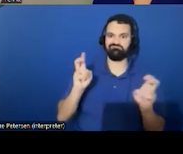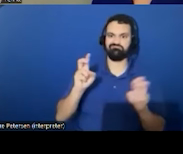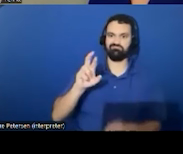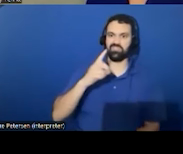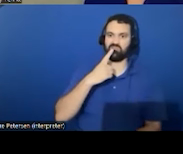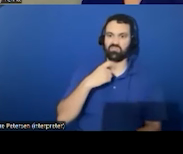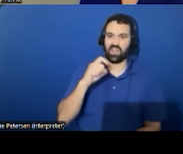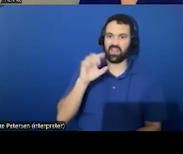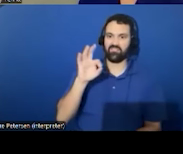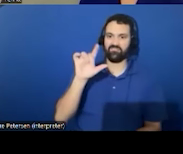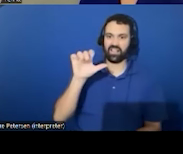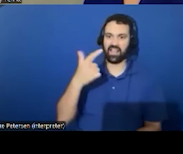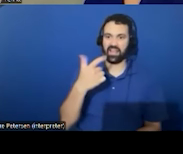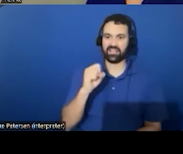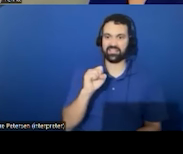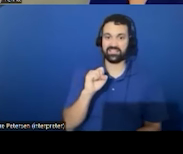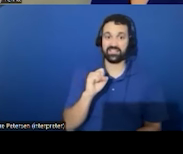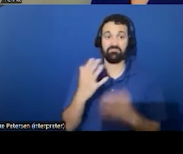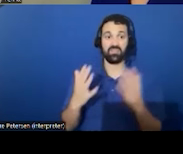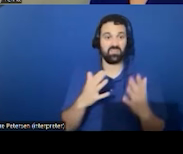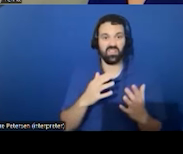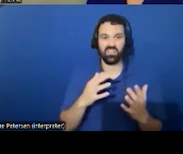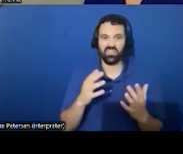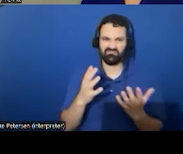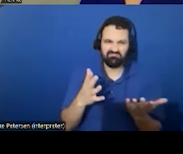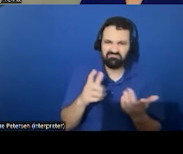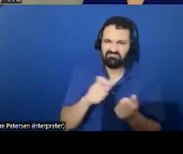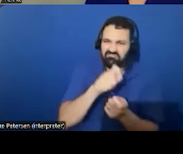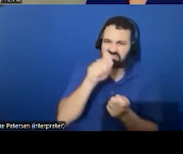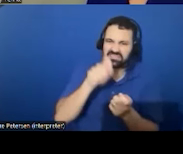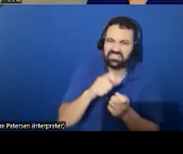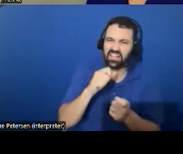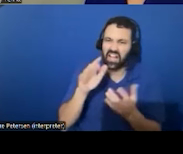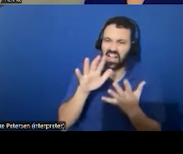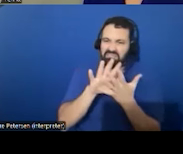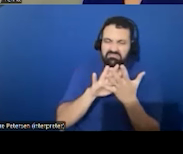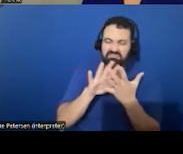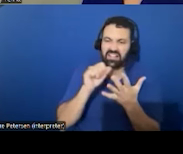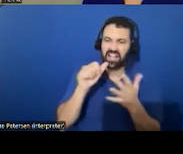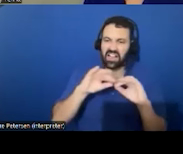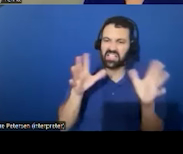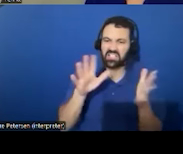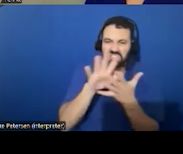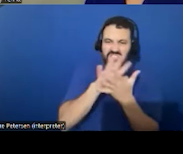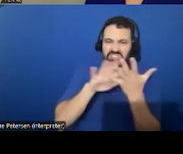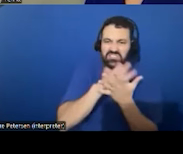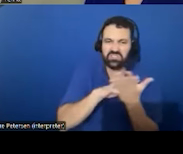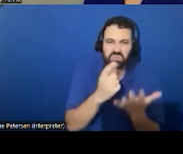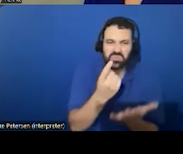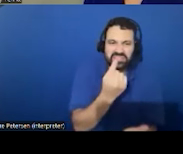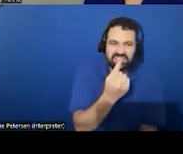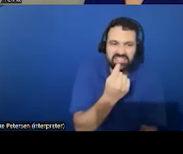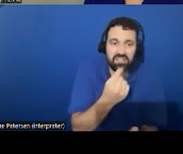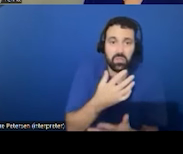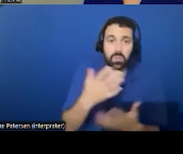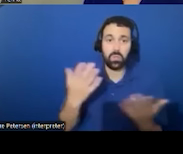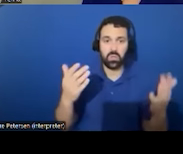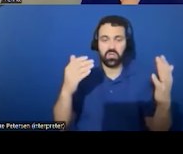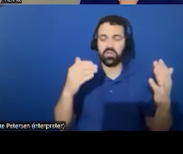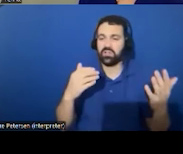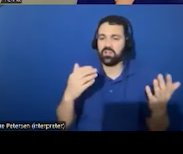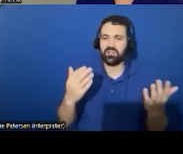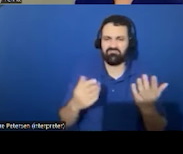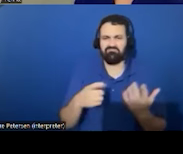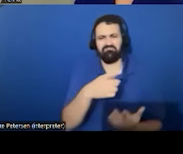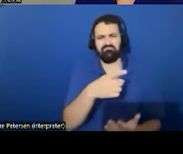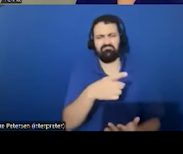or unclear description of the product, or some things on the report that don't seem to accurately represent features that you